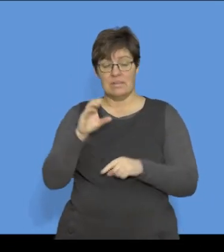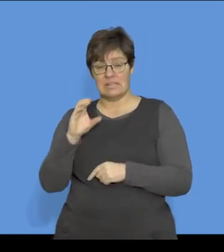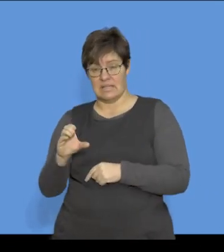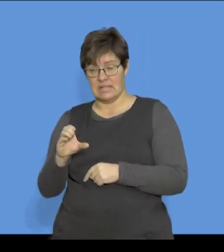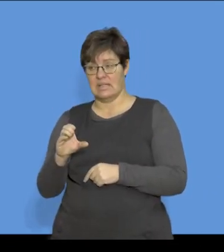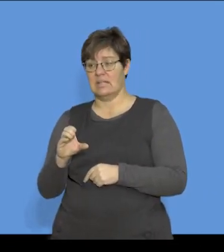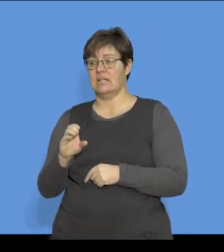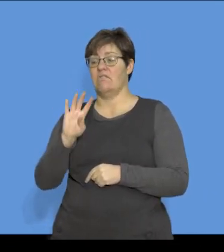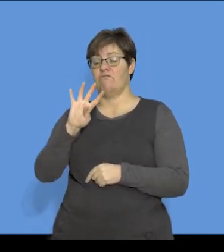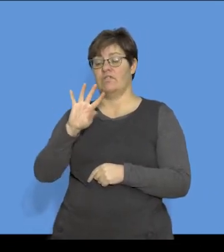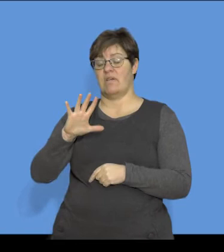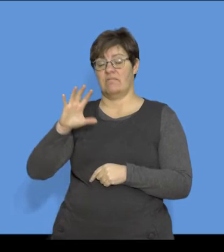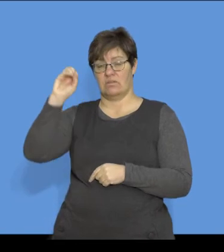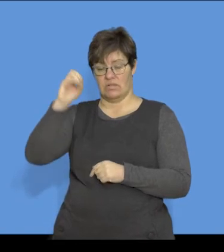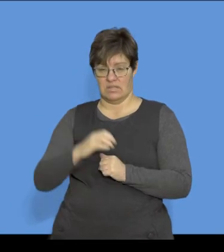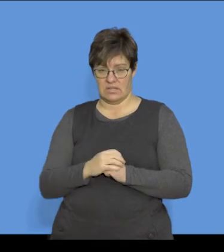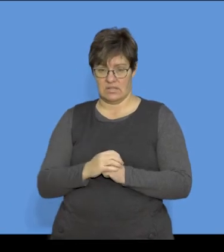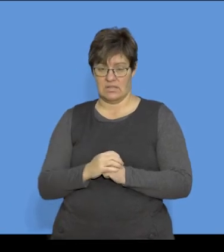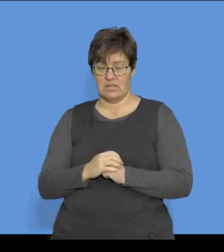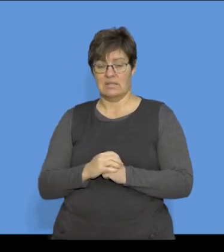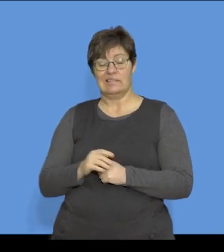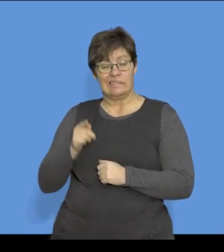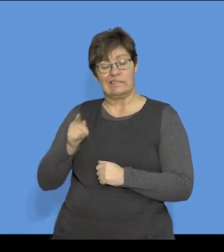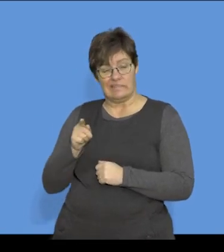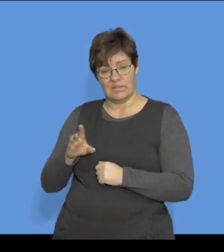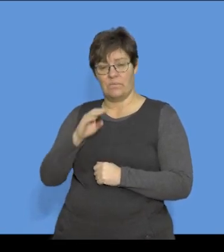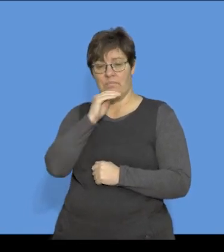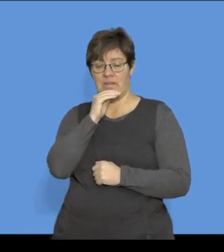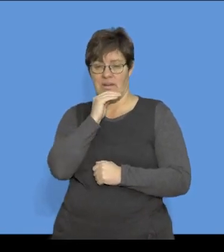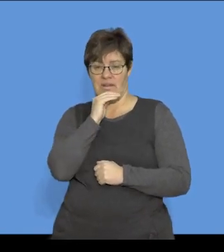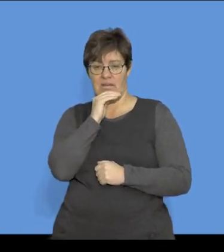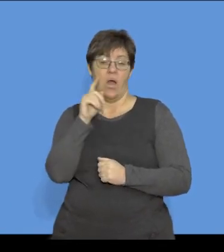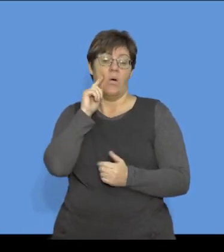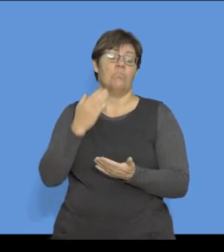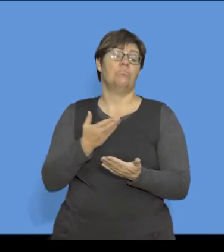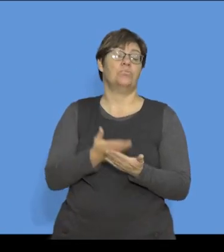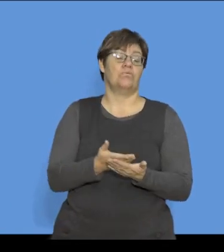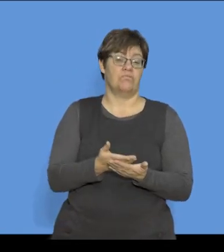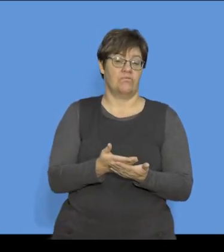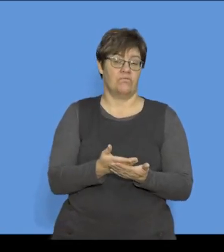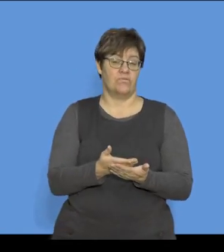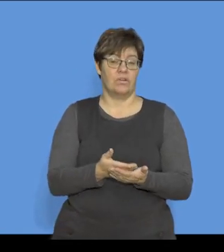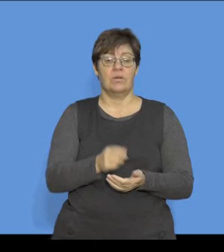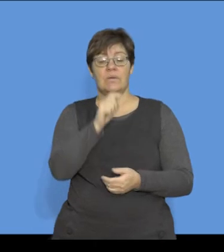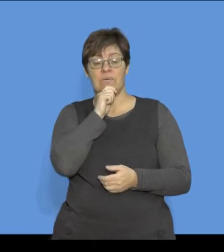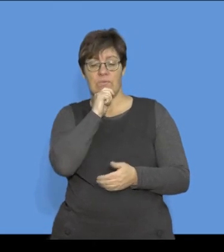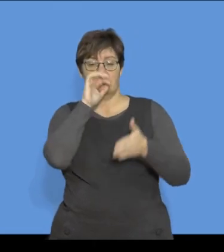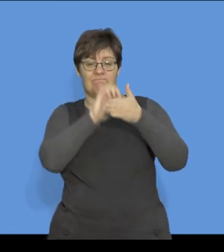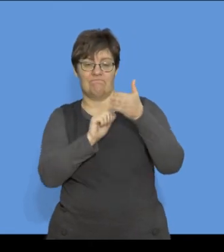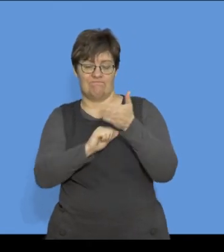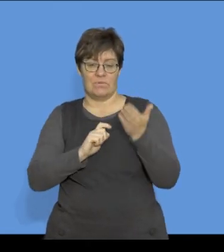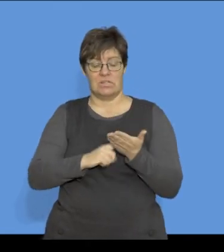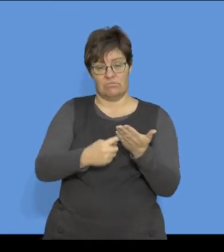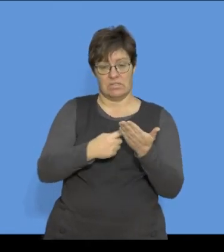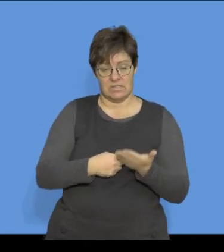45 degrees. And that's what we mean when we say prove this using the deductive reasoning. Because all